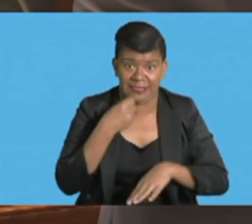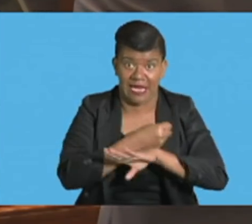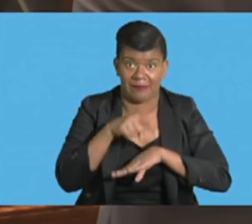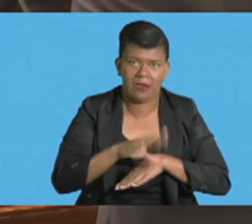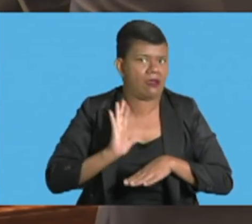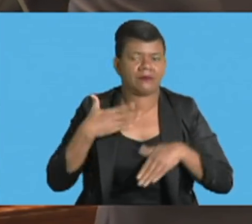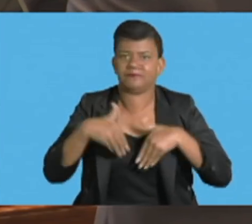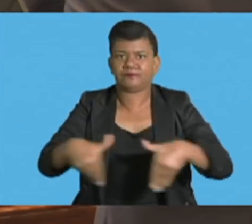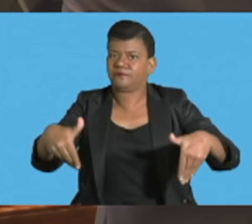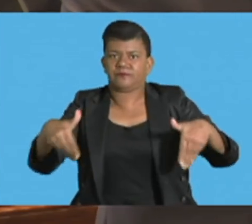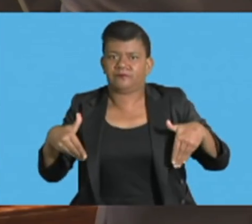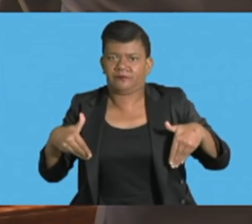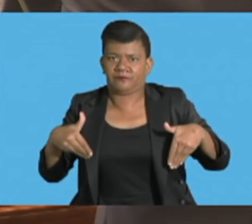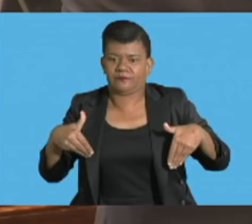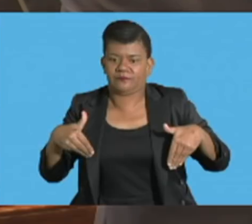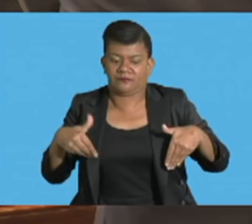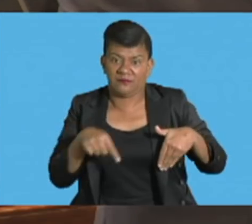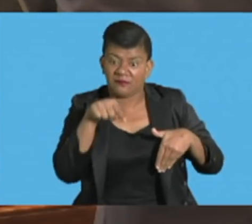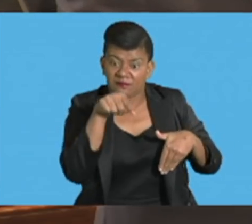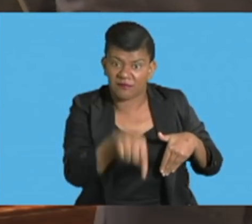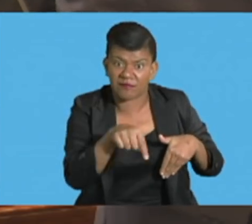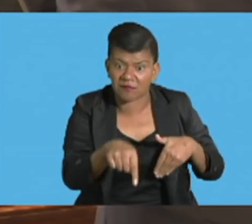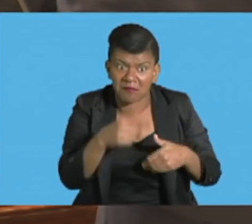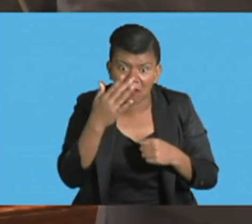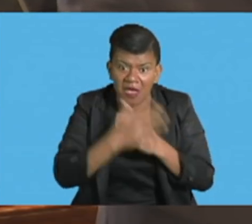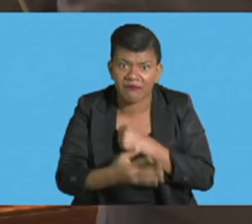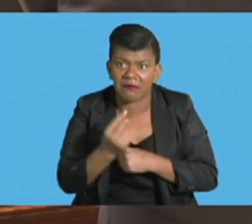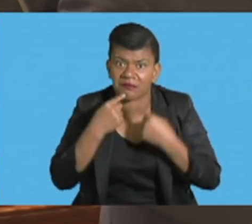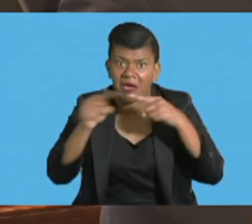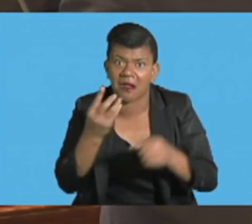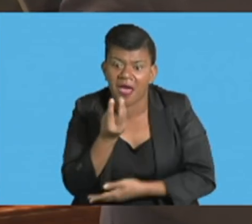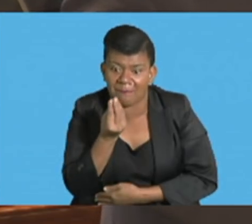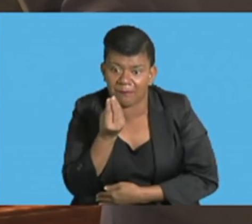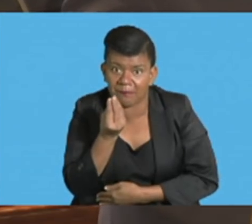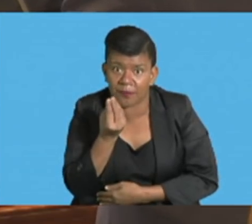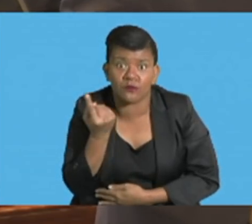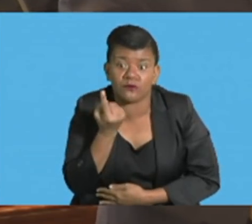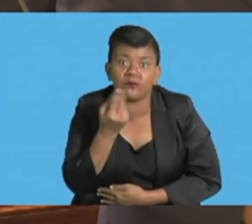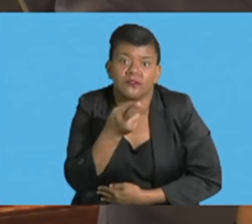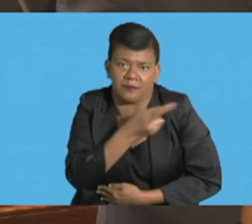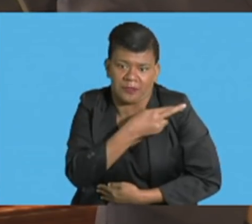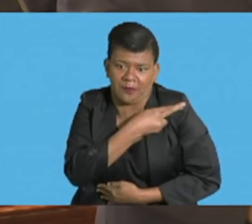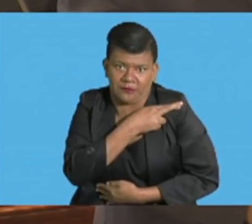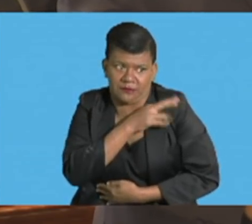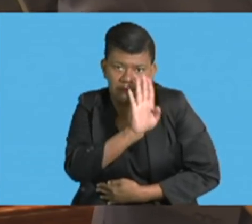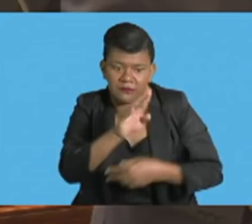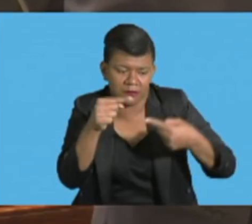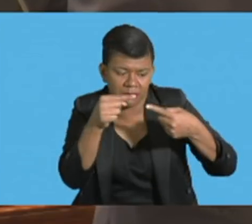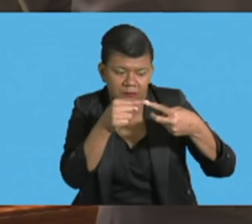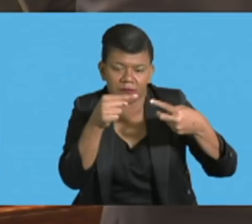But what is forgotten to tell everyone is that it's responsible for 3 devaluations, twice